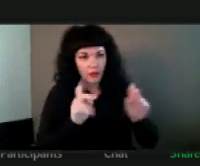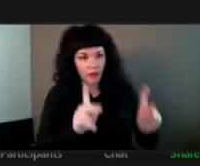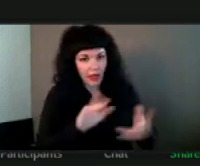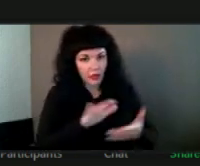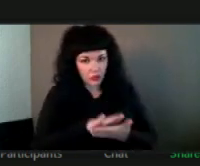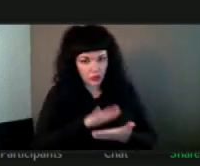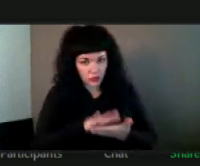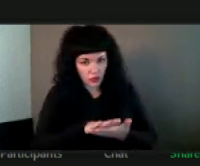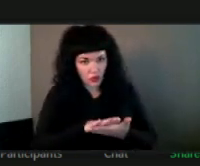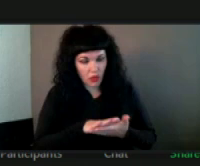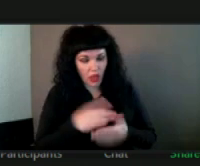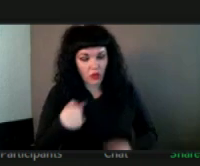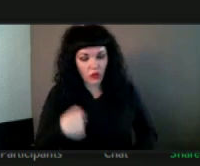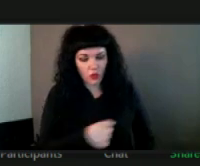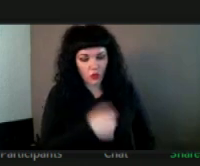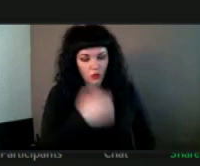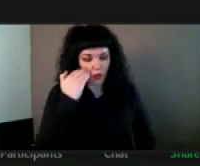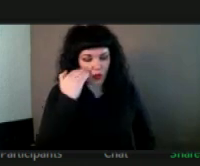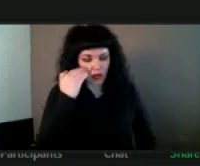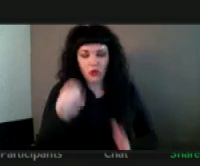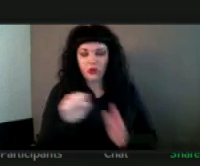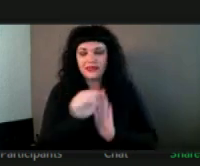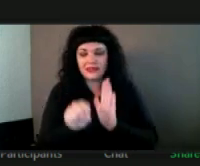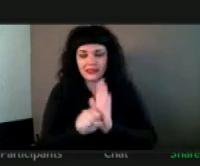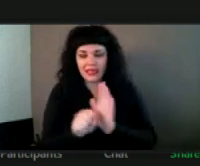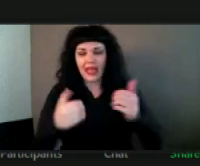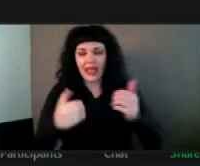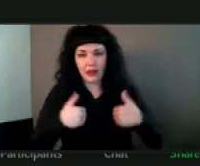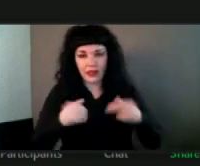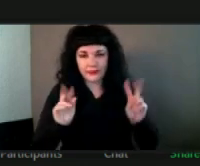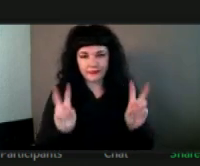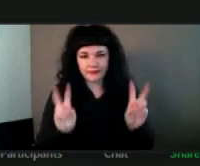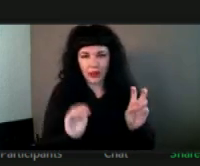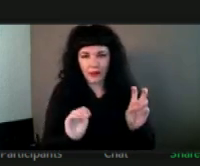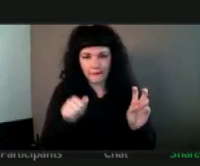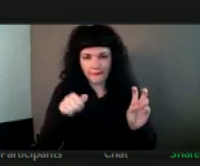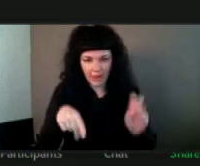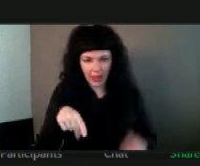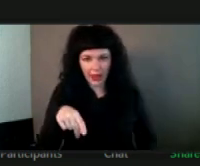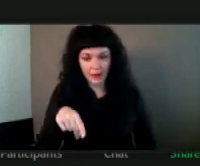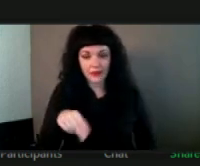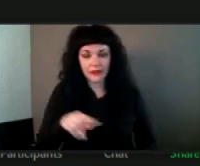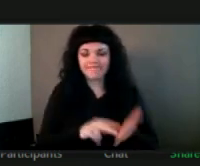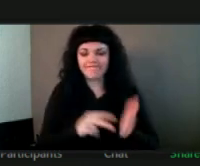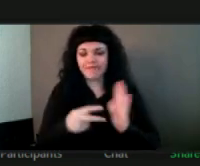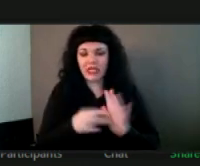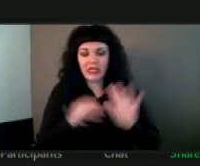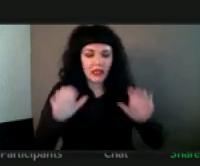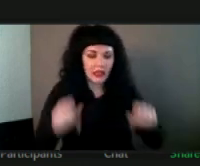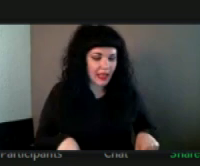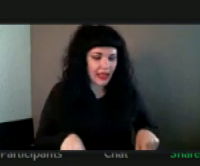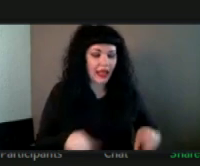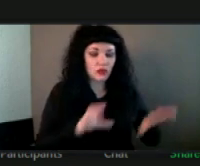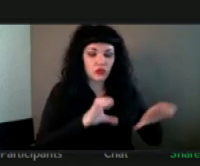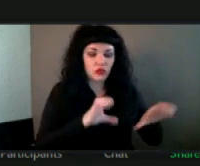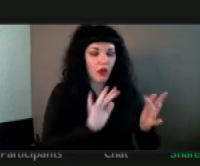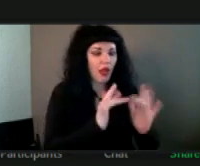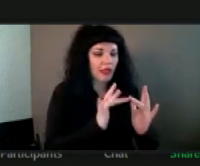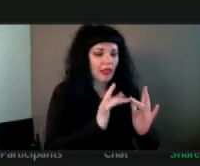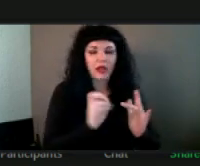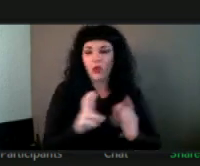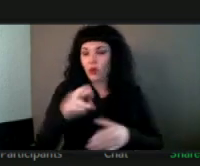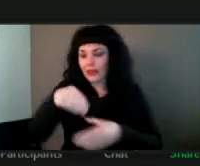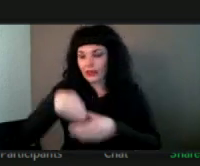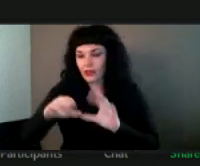in phase 4, so schools can go in person or virtually. But what, from your perspective as a physician, what is